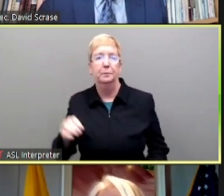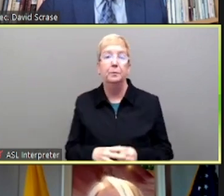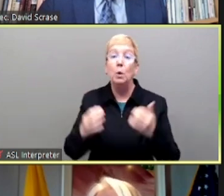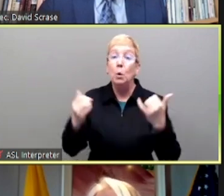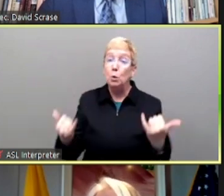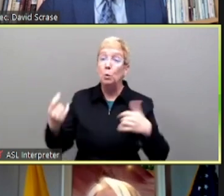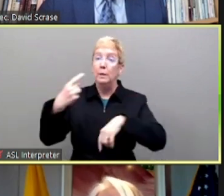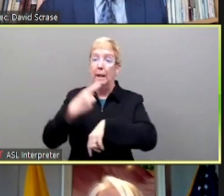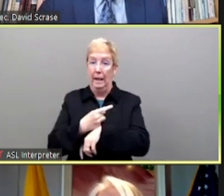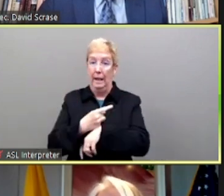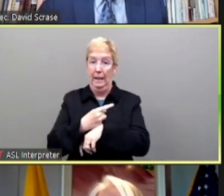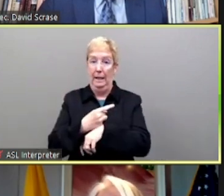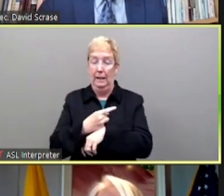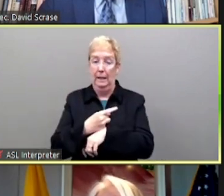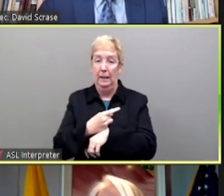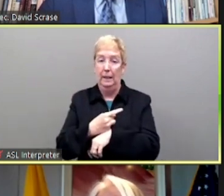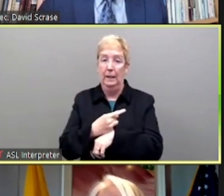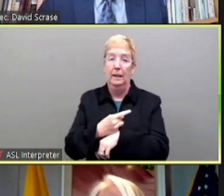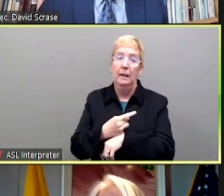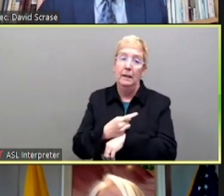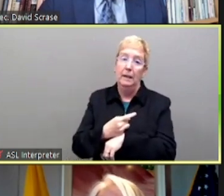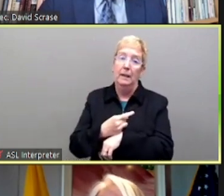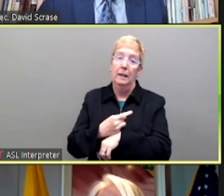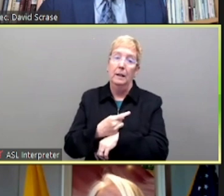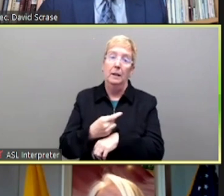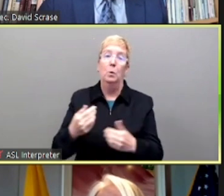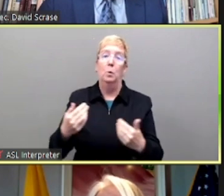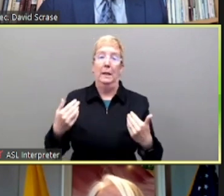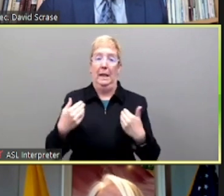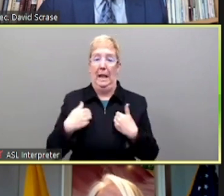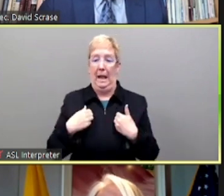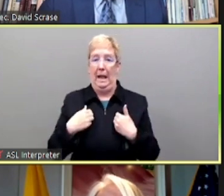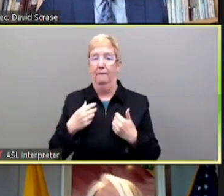today we have a total of